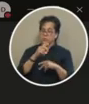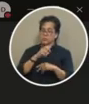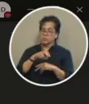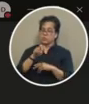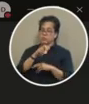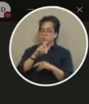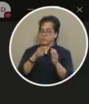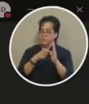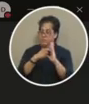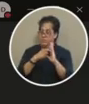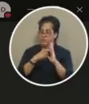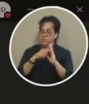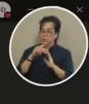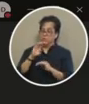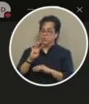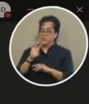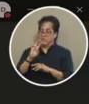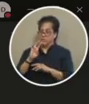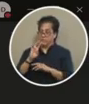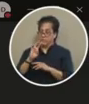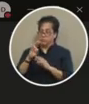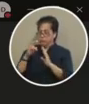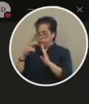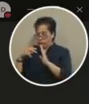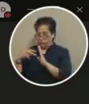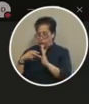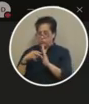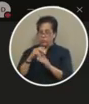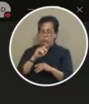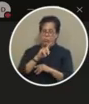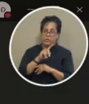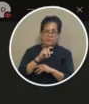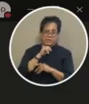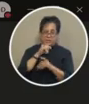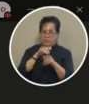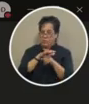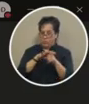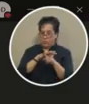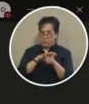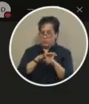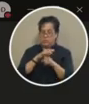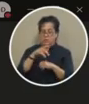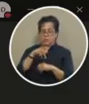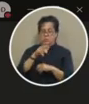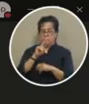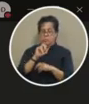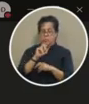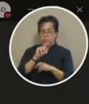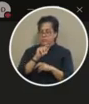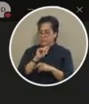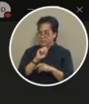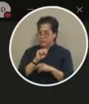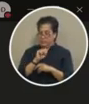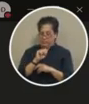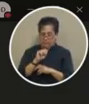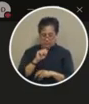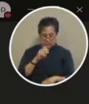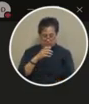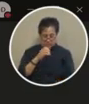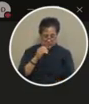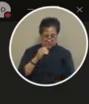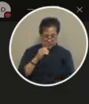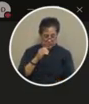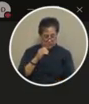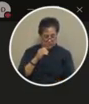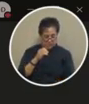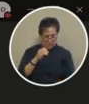model. There were 47 viewers, 1 proposal was received, not from a local bidder, no protests were received for this project. An inadequate